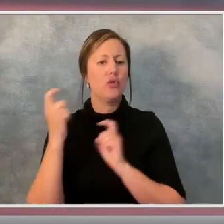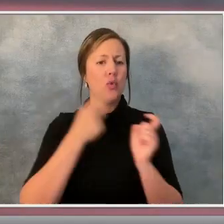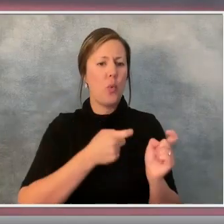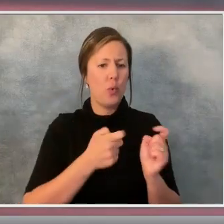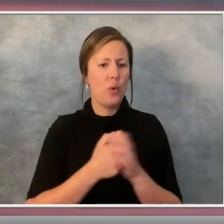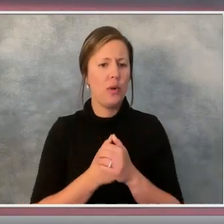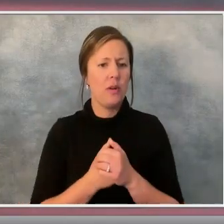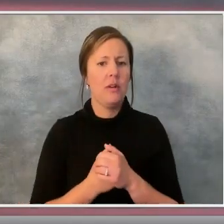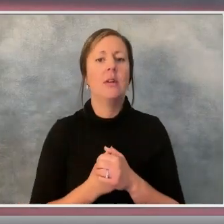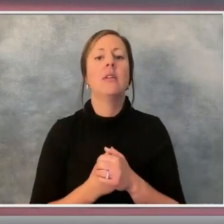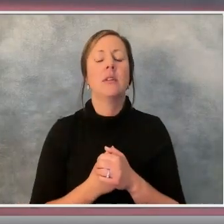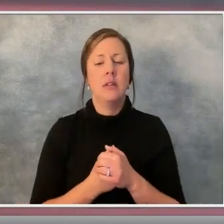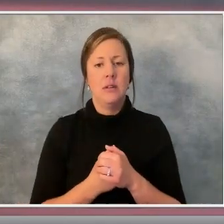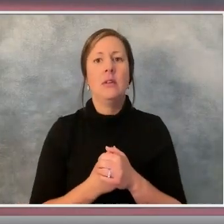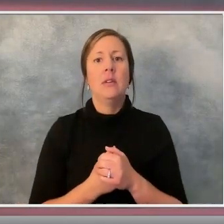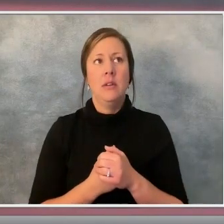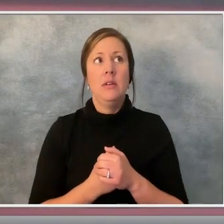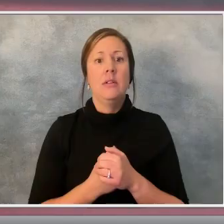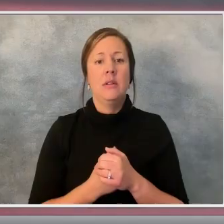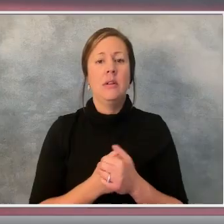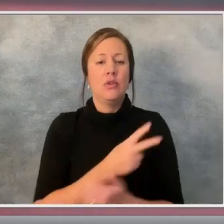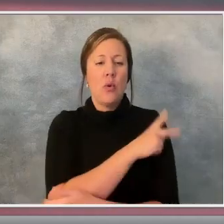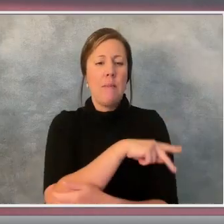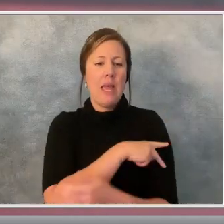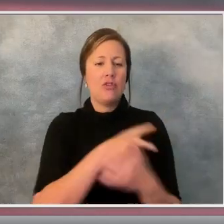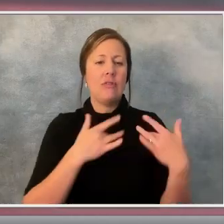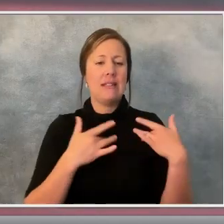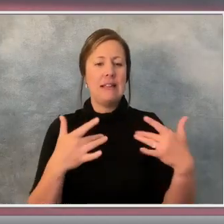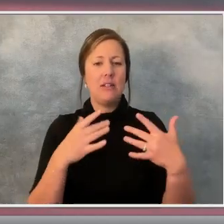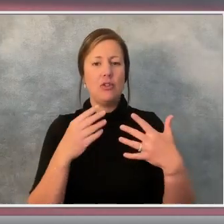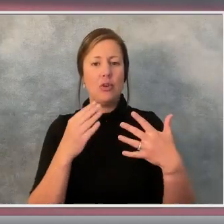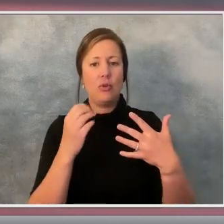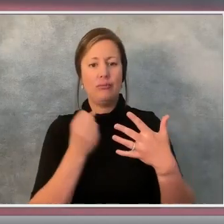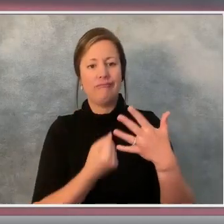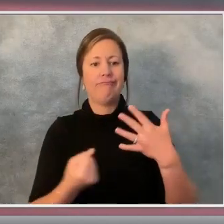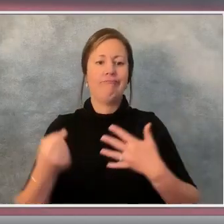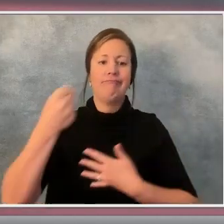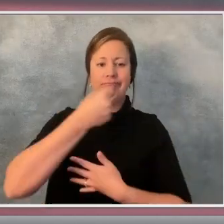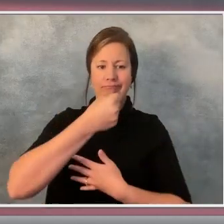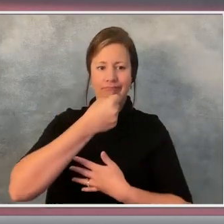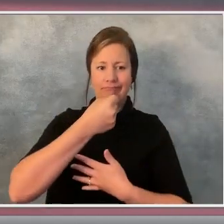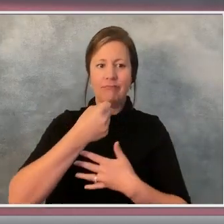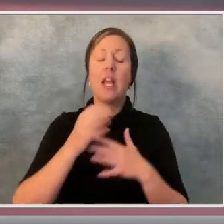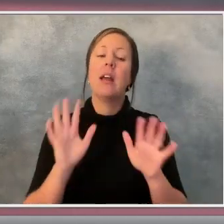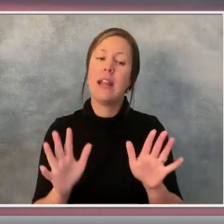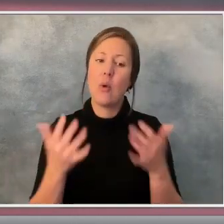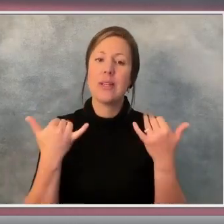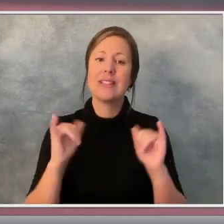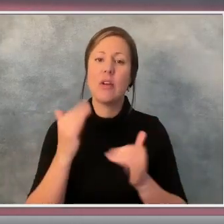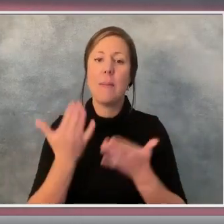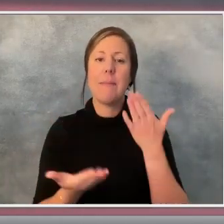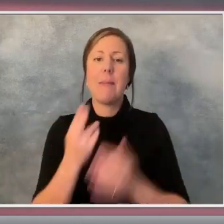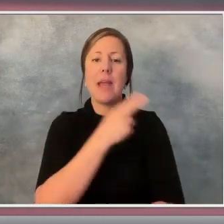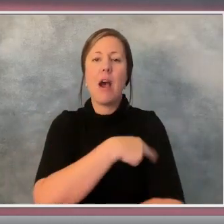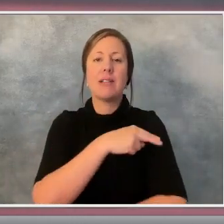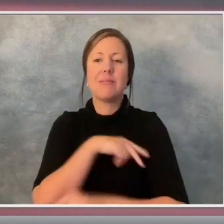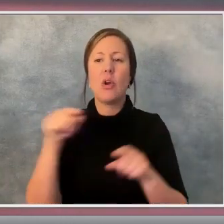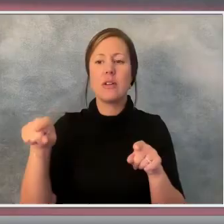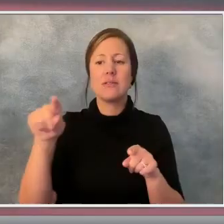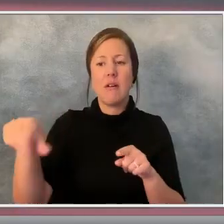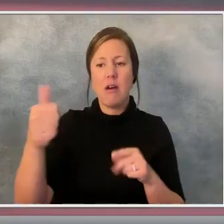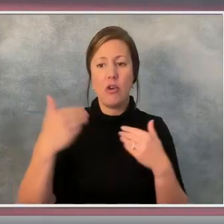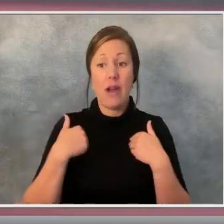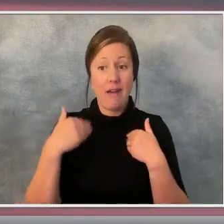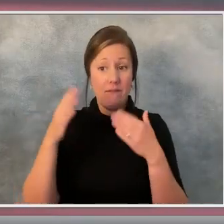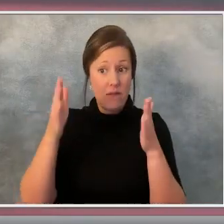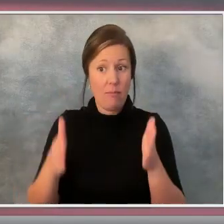region as the highest status person that's around. Now, still, there may be other hospitals that have someone else who's also on ECMO.